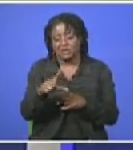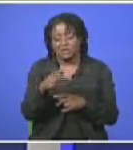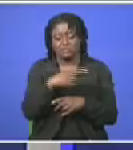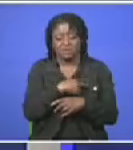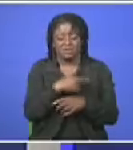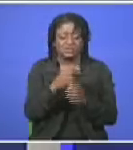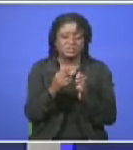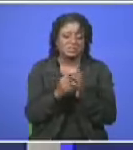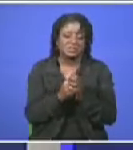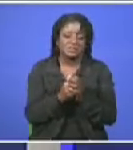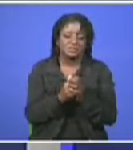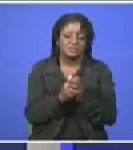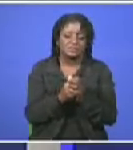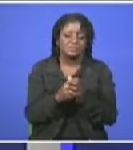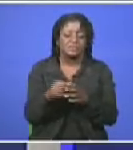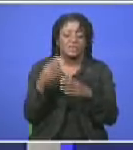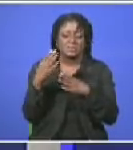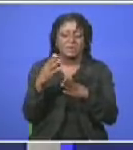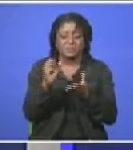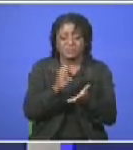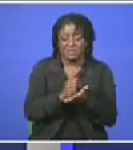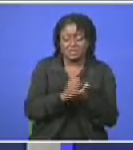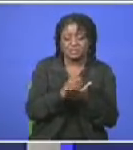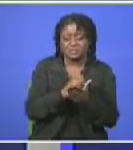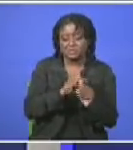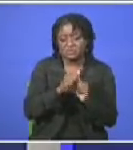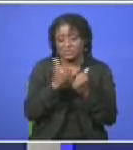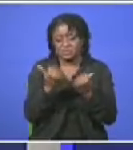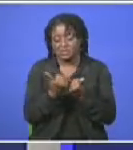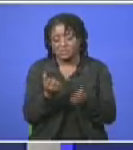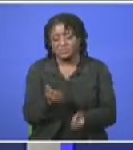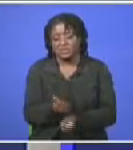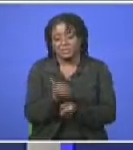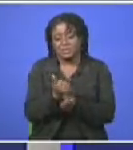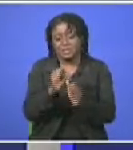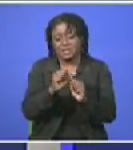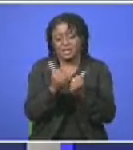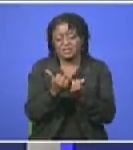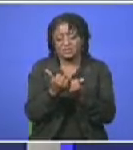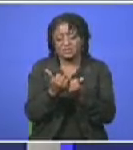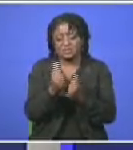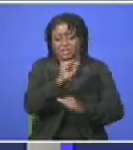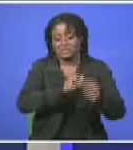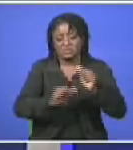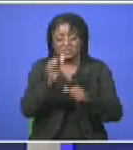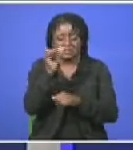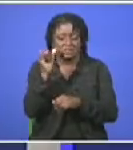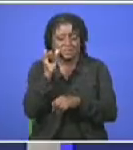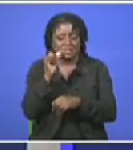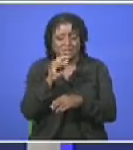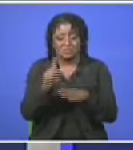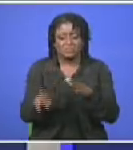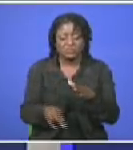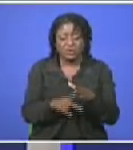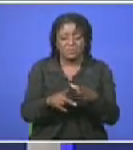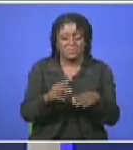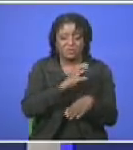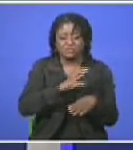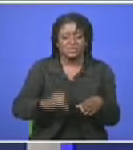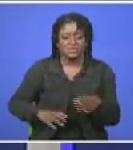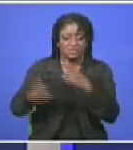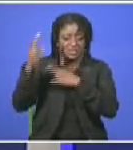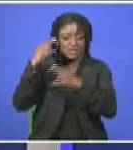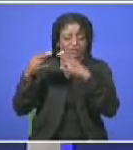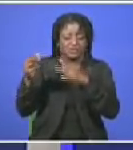17-5. The Bahamas Scholastic Association with volleyball action yesterday as well. In the primary co-ed division, Christian Heritage, they took down